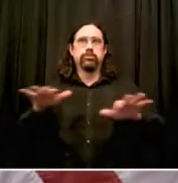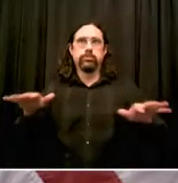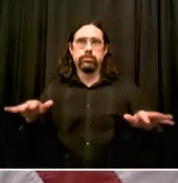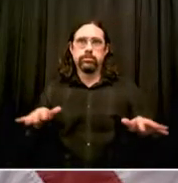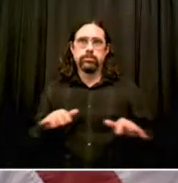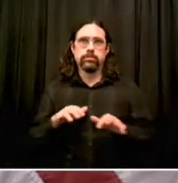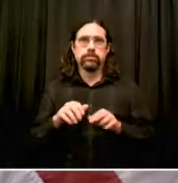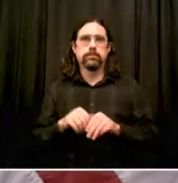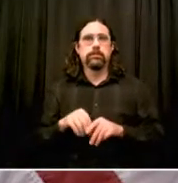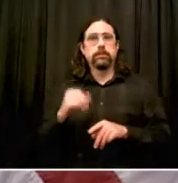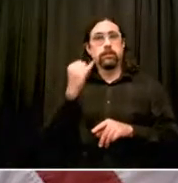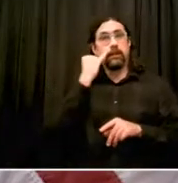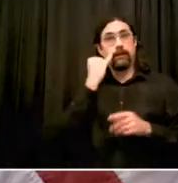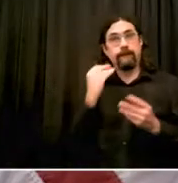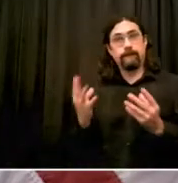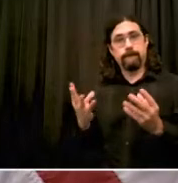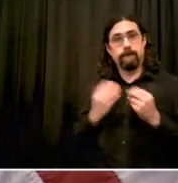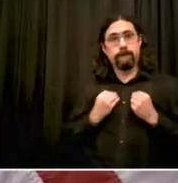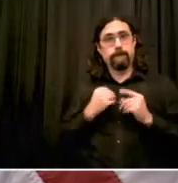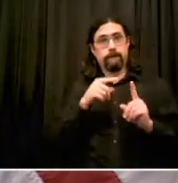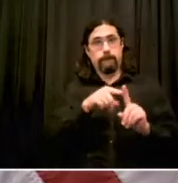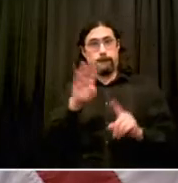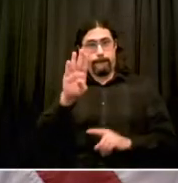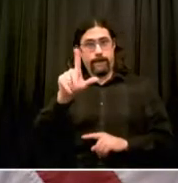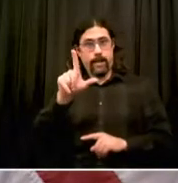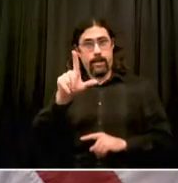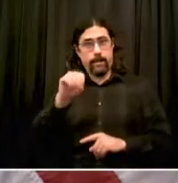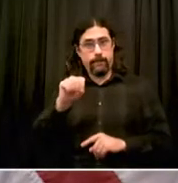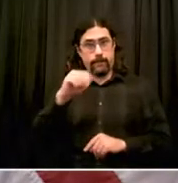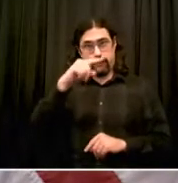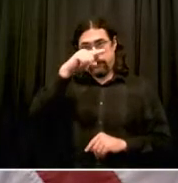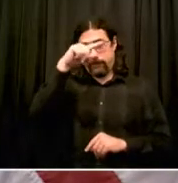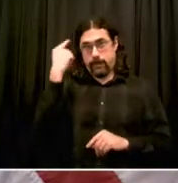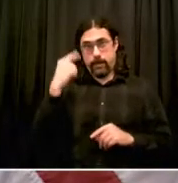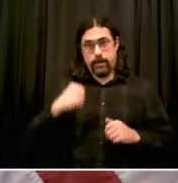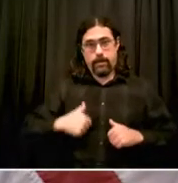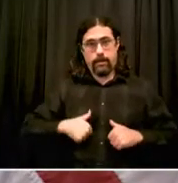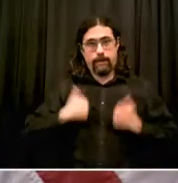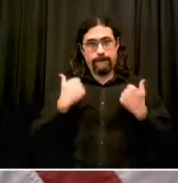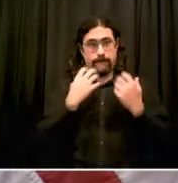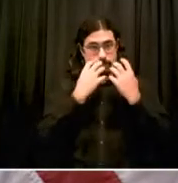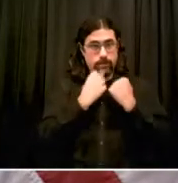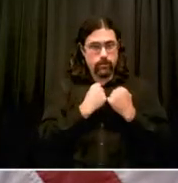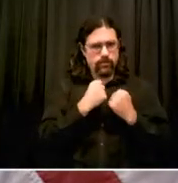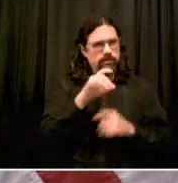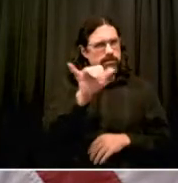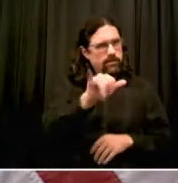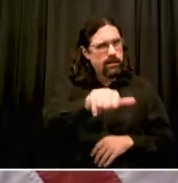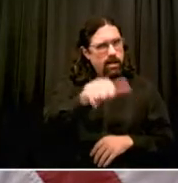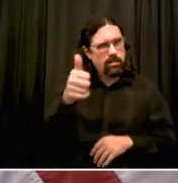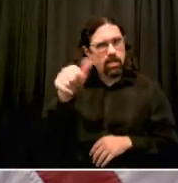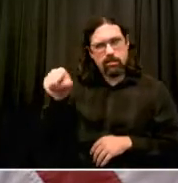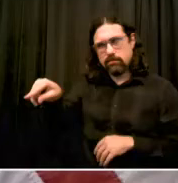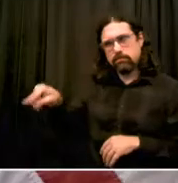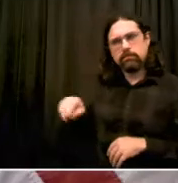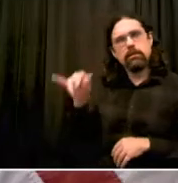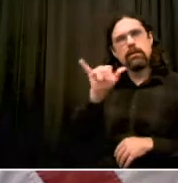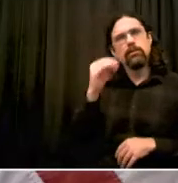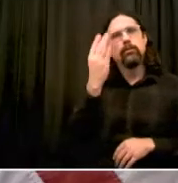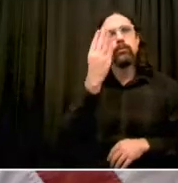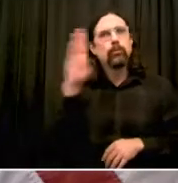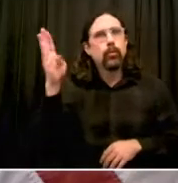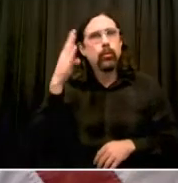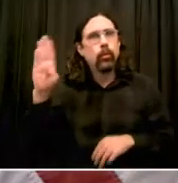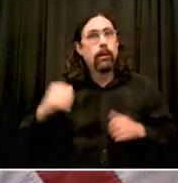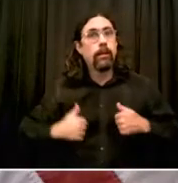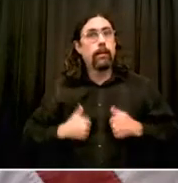again, you and I think just disagree on this point. I think we have had a seismic moment in this country's history. I think what's happened here can